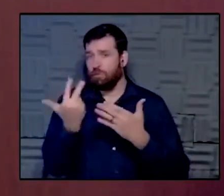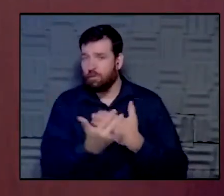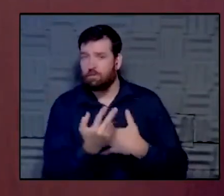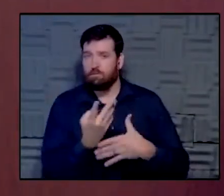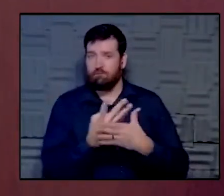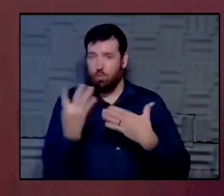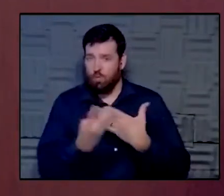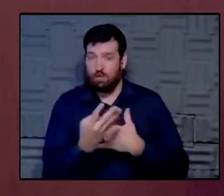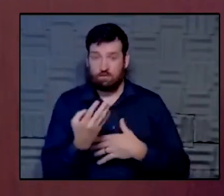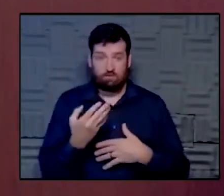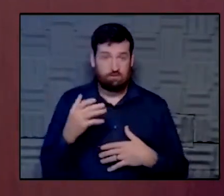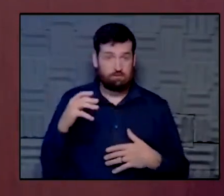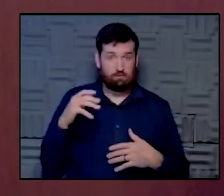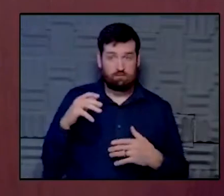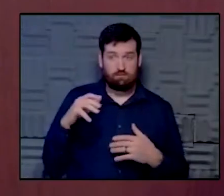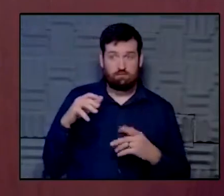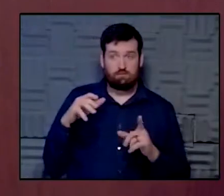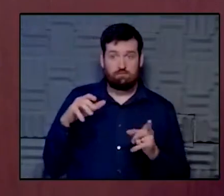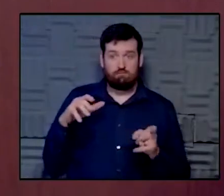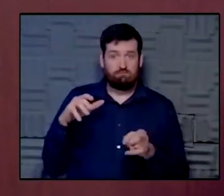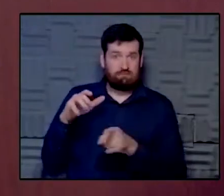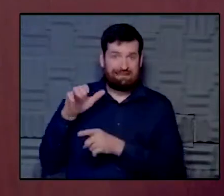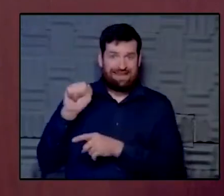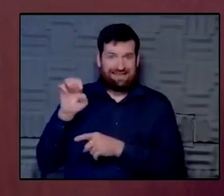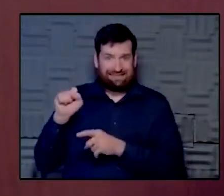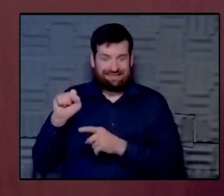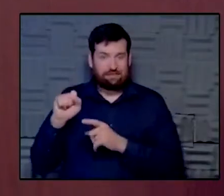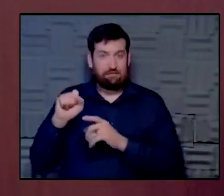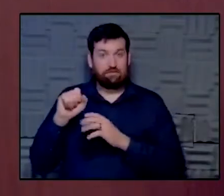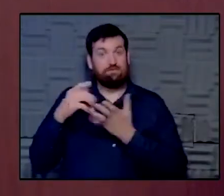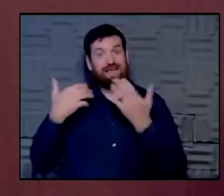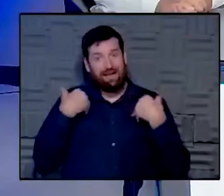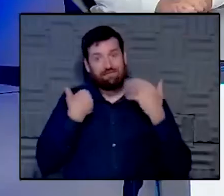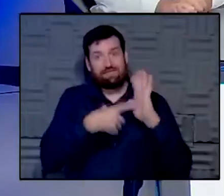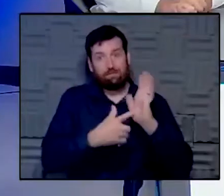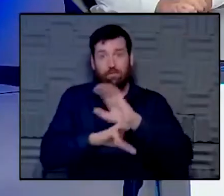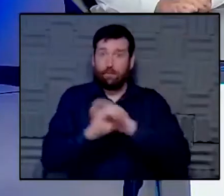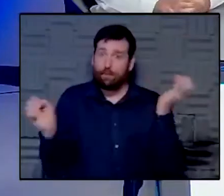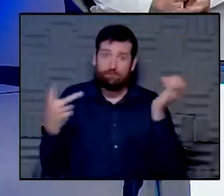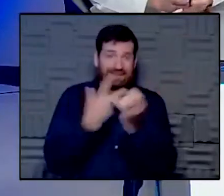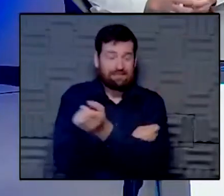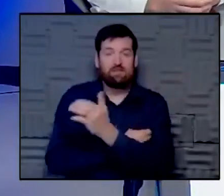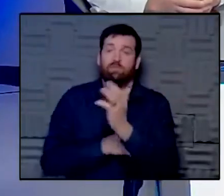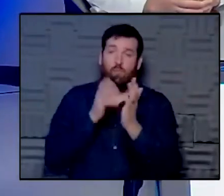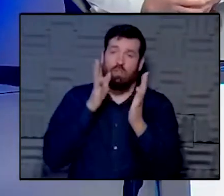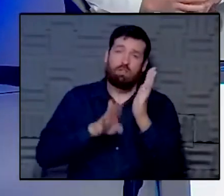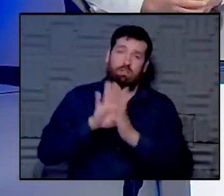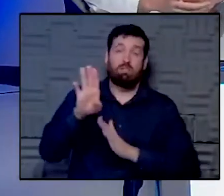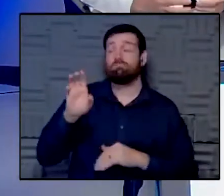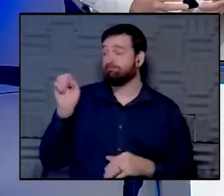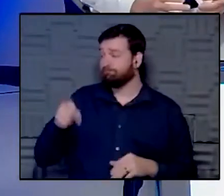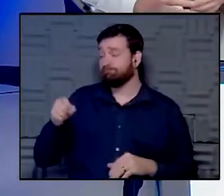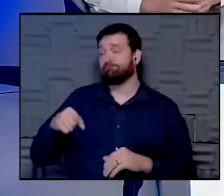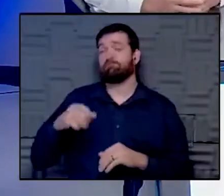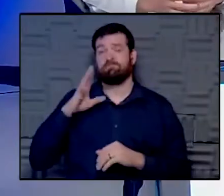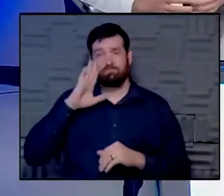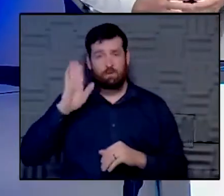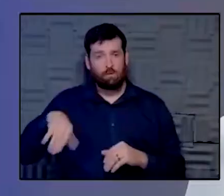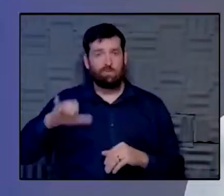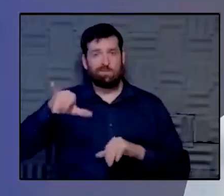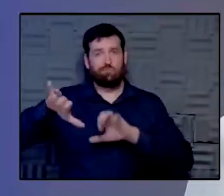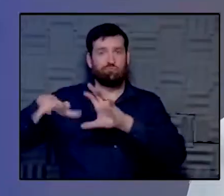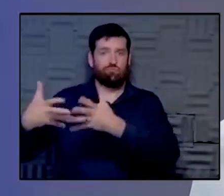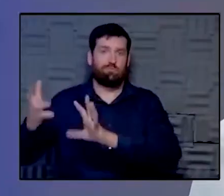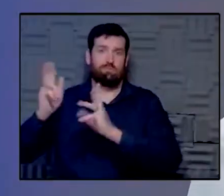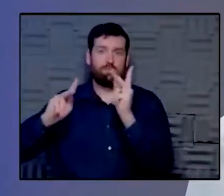are uptakes in our unvaccinated in the symptomatic population. Yeah, I mean, but to be fair, we know that there is that subpopulation or